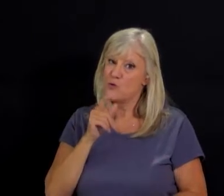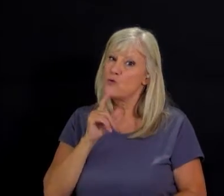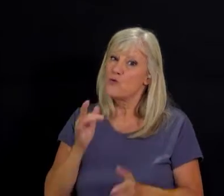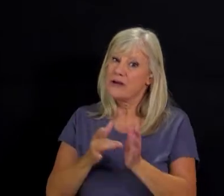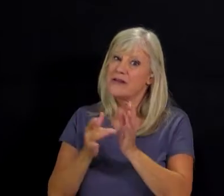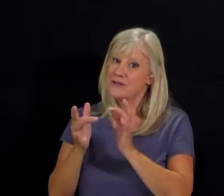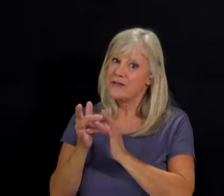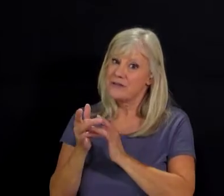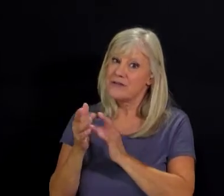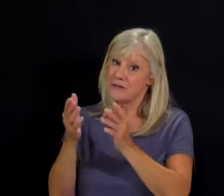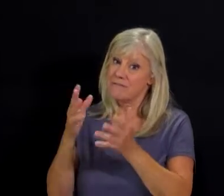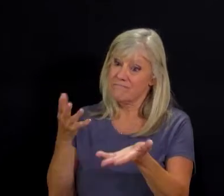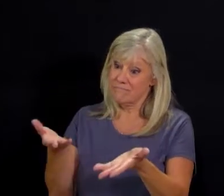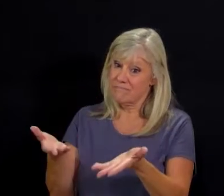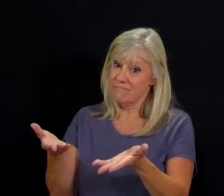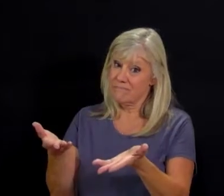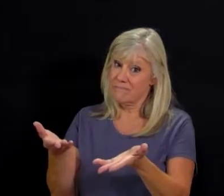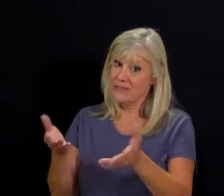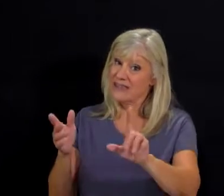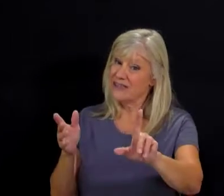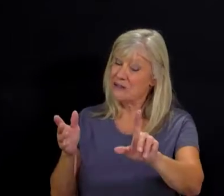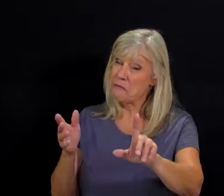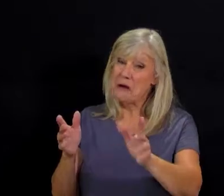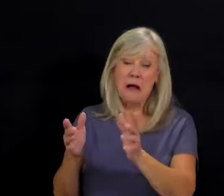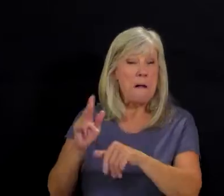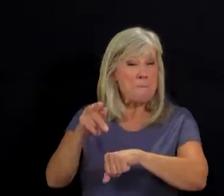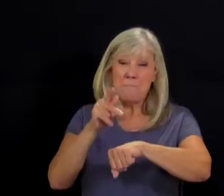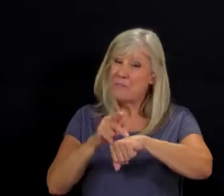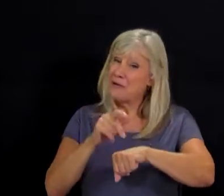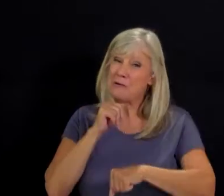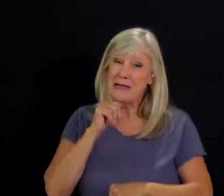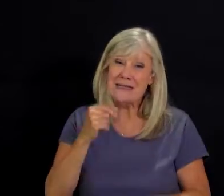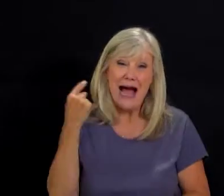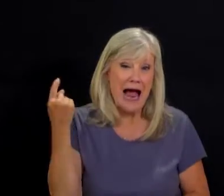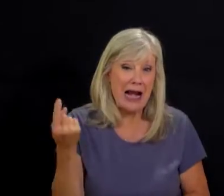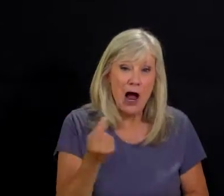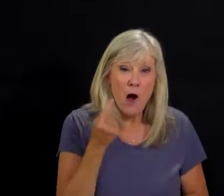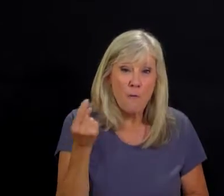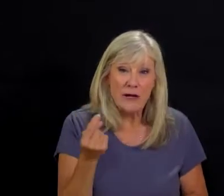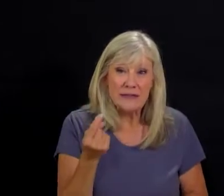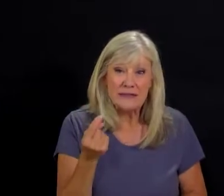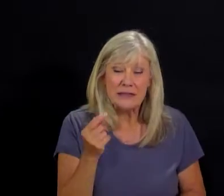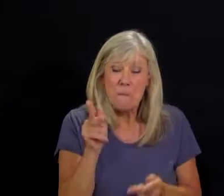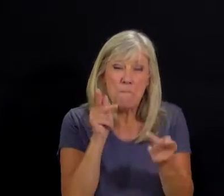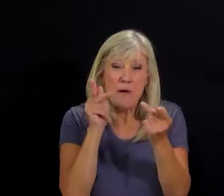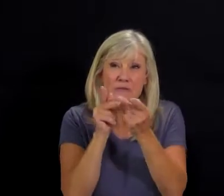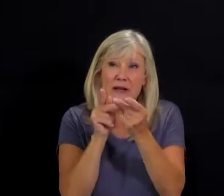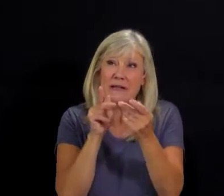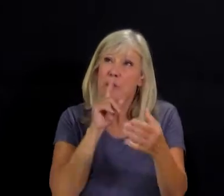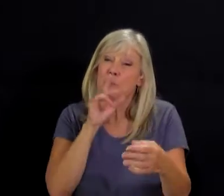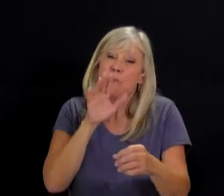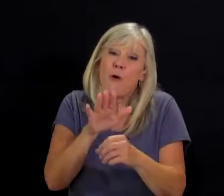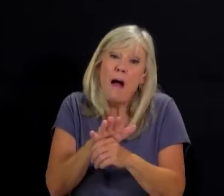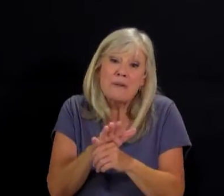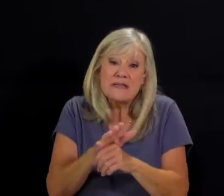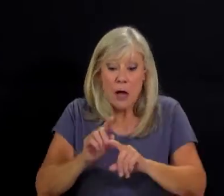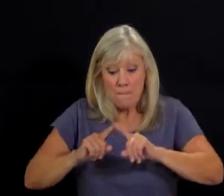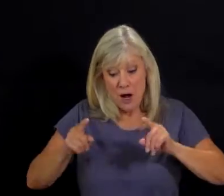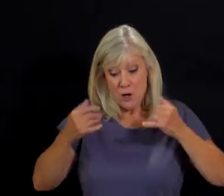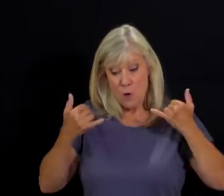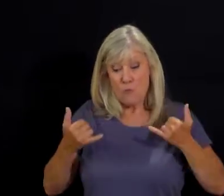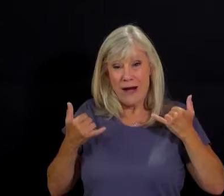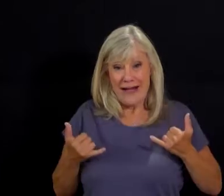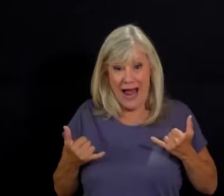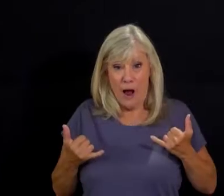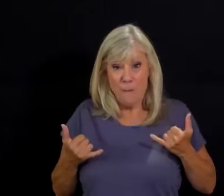is. So he, too, is not always that committed, but at least now he wants